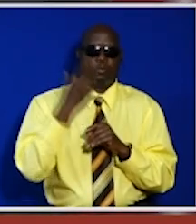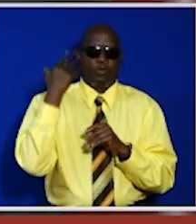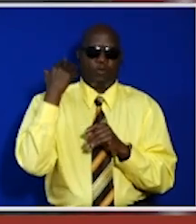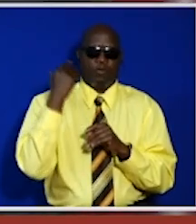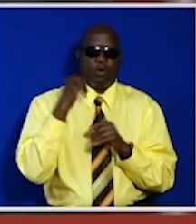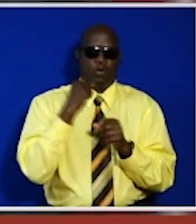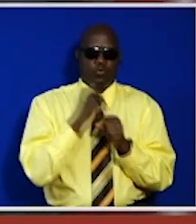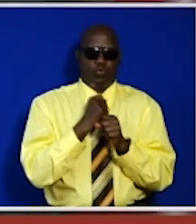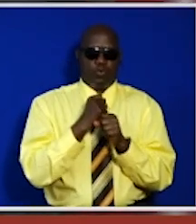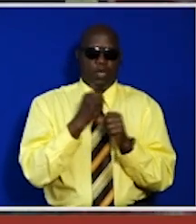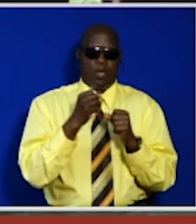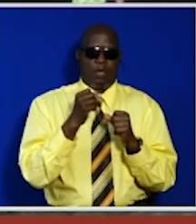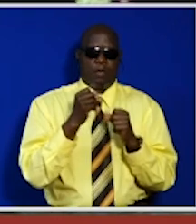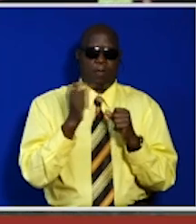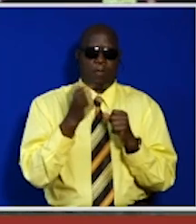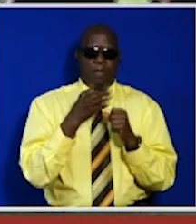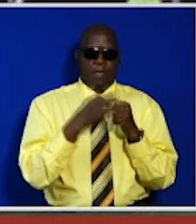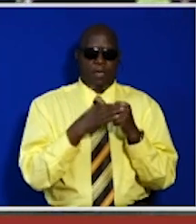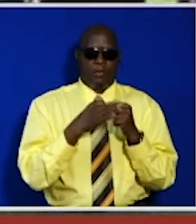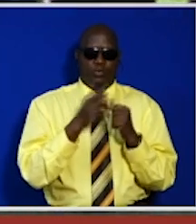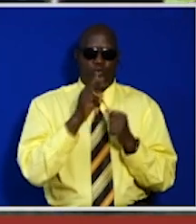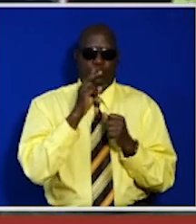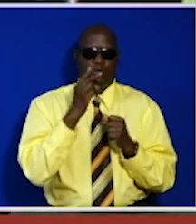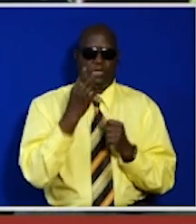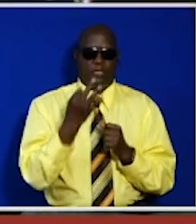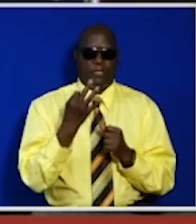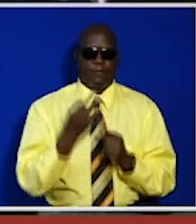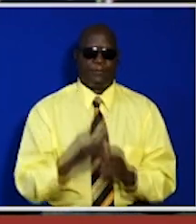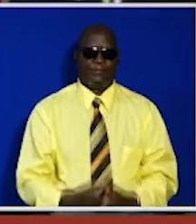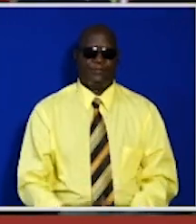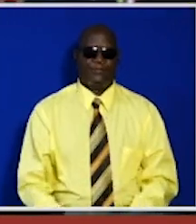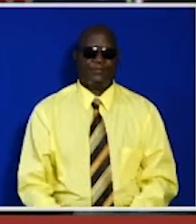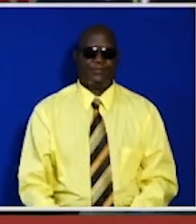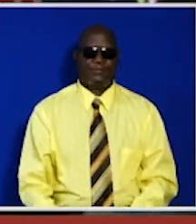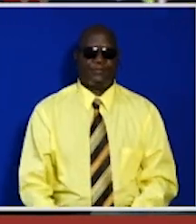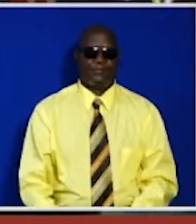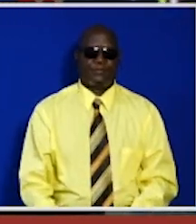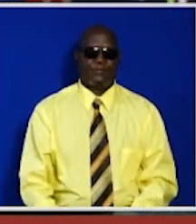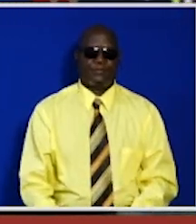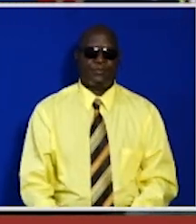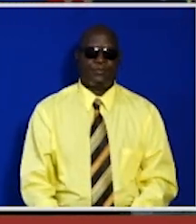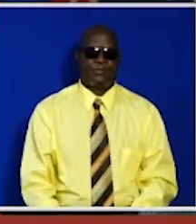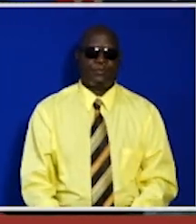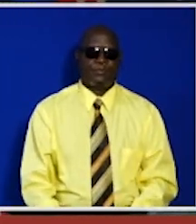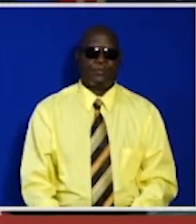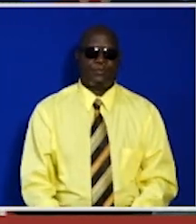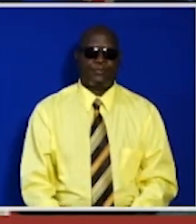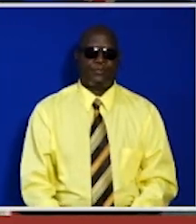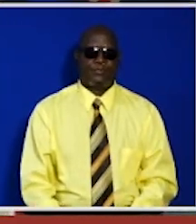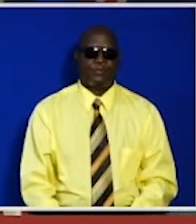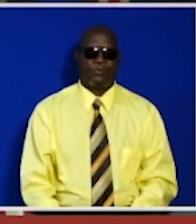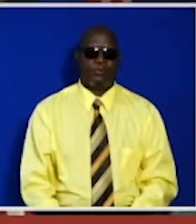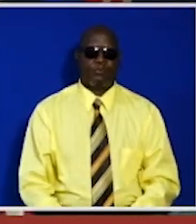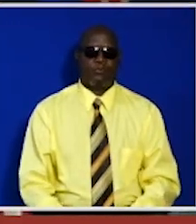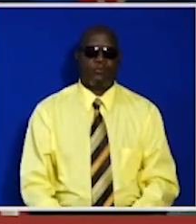mwaka 2023. Alice Diana, Dira ya Hope TV.